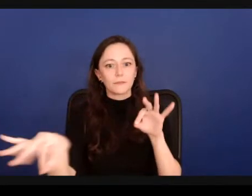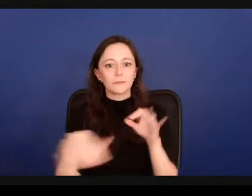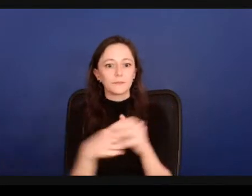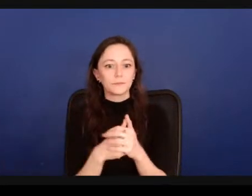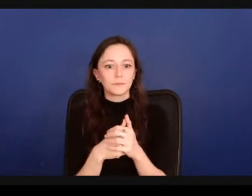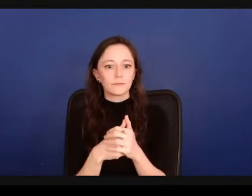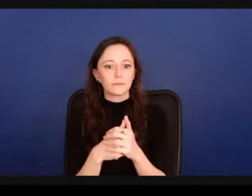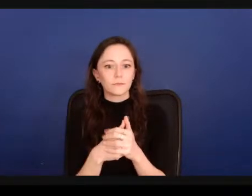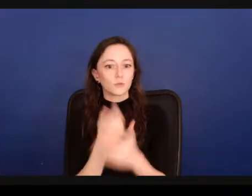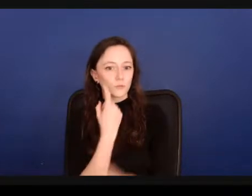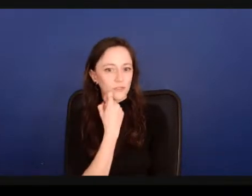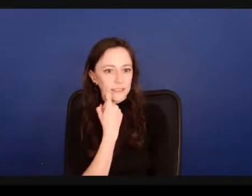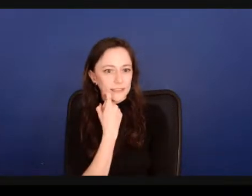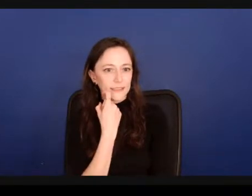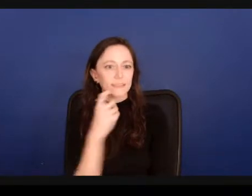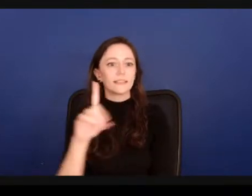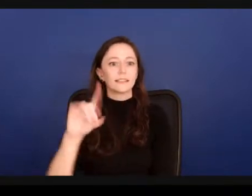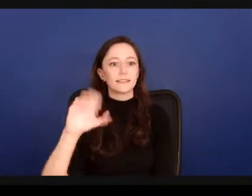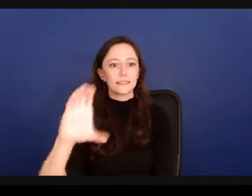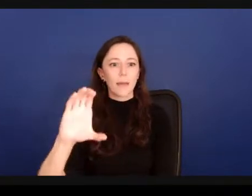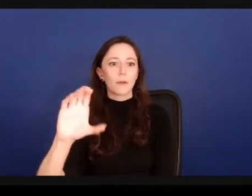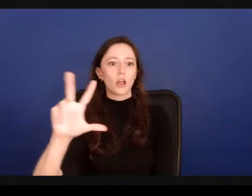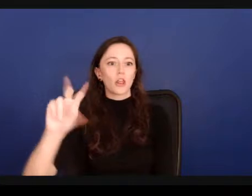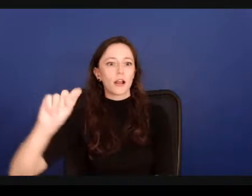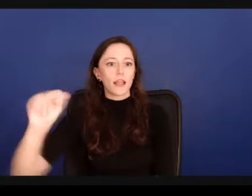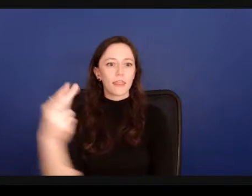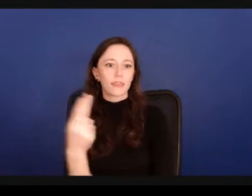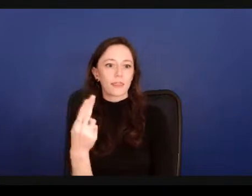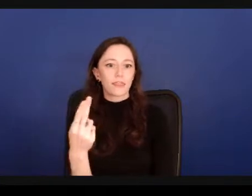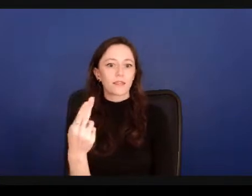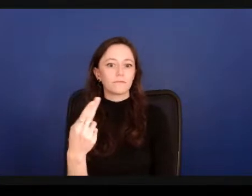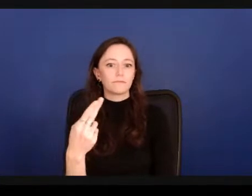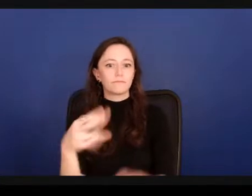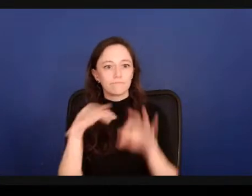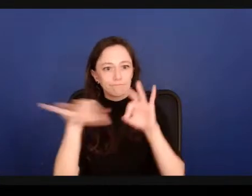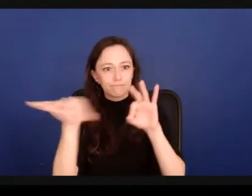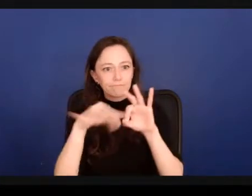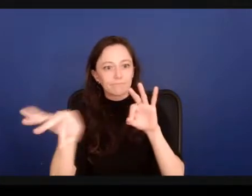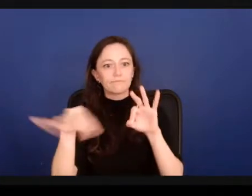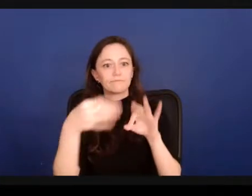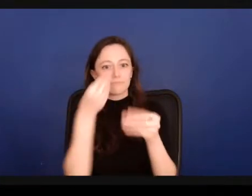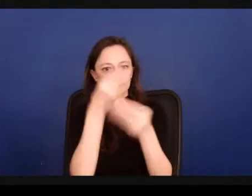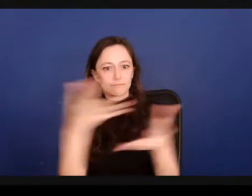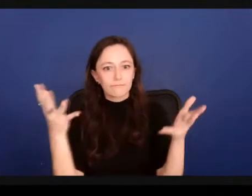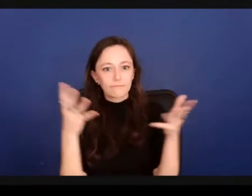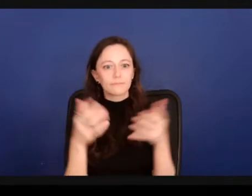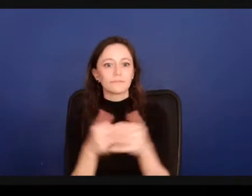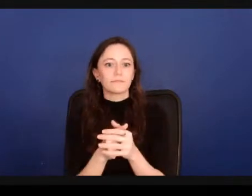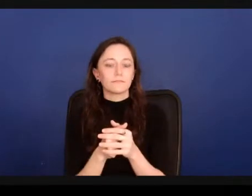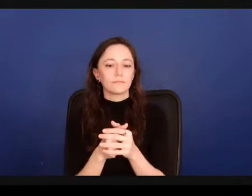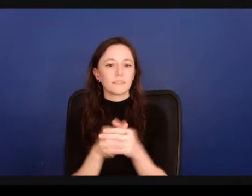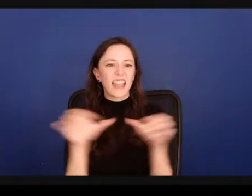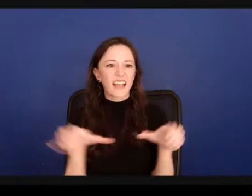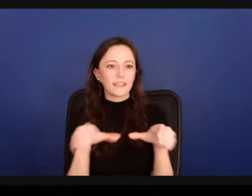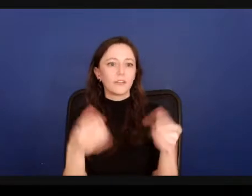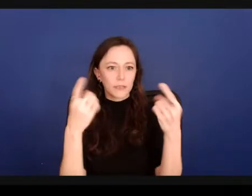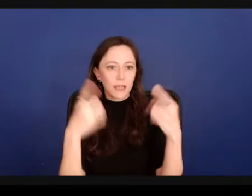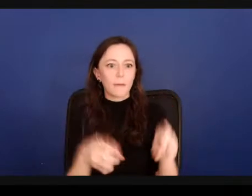30th, as this activity was commencing here. So they did note at the